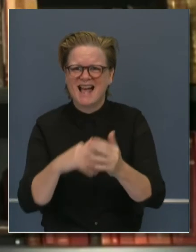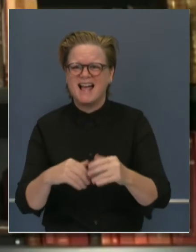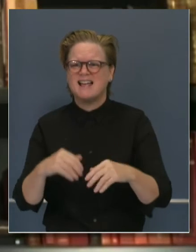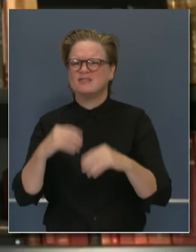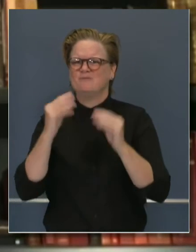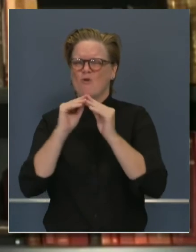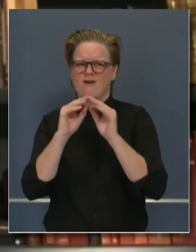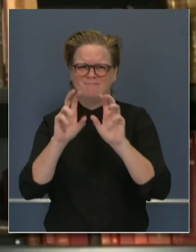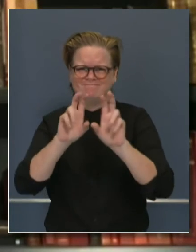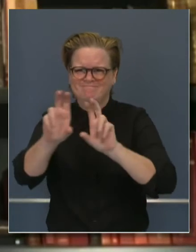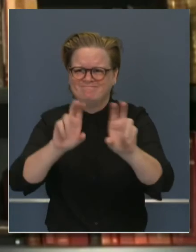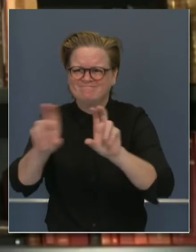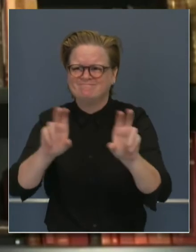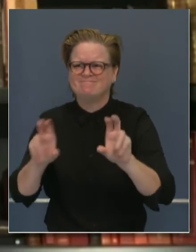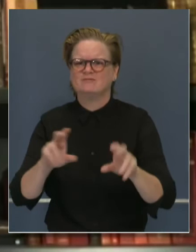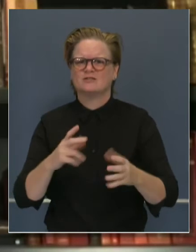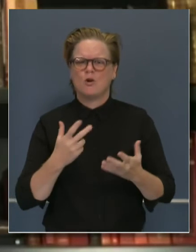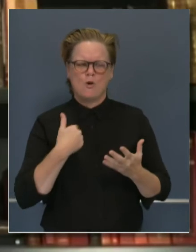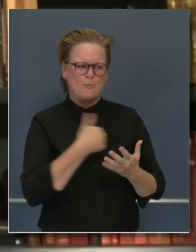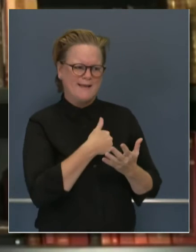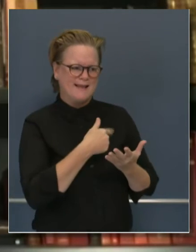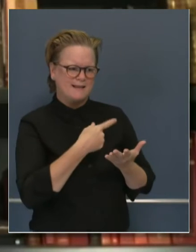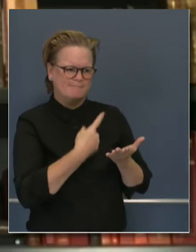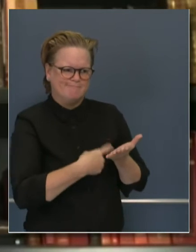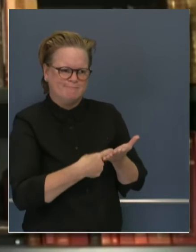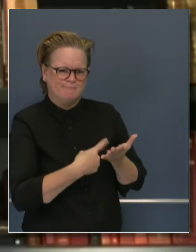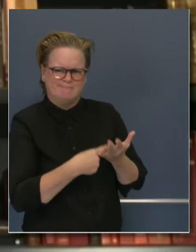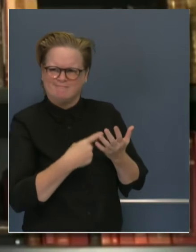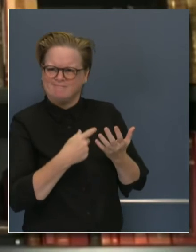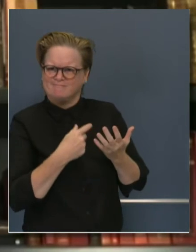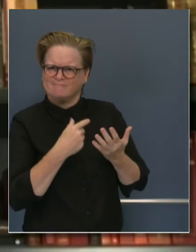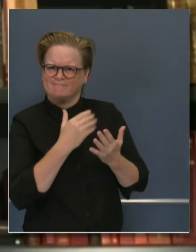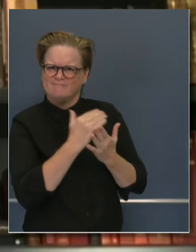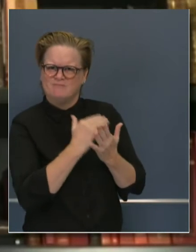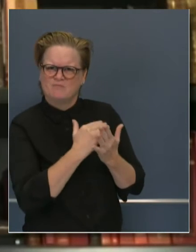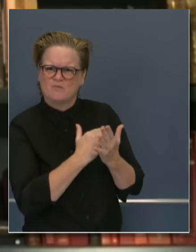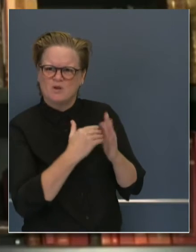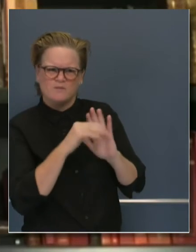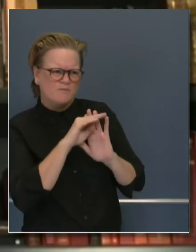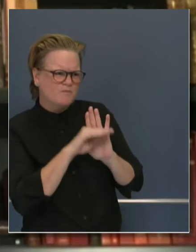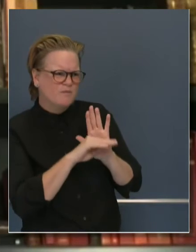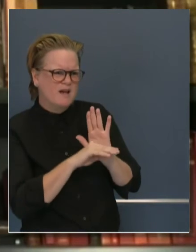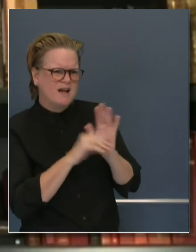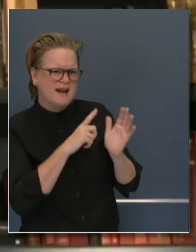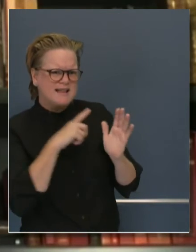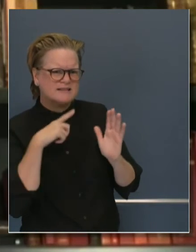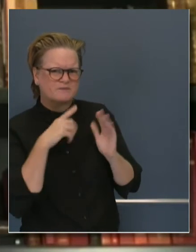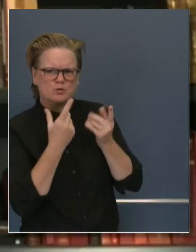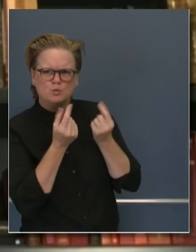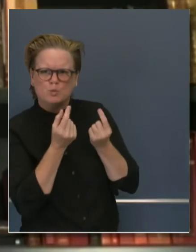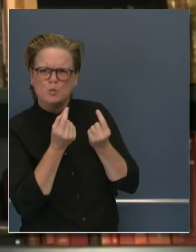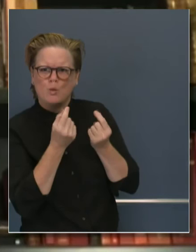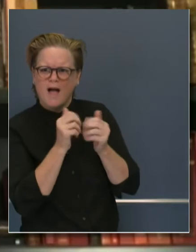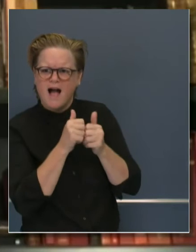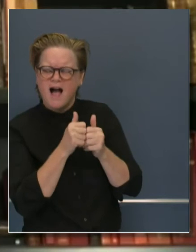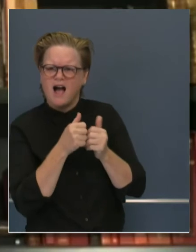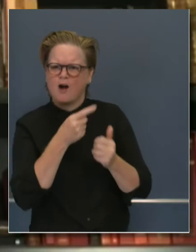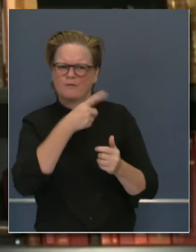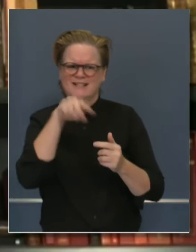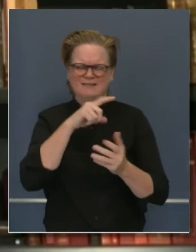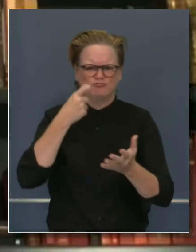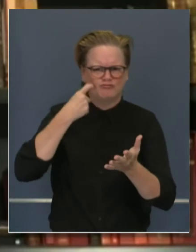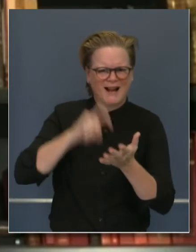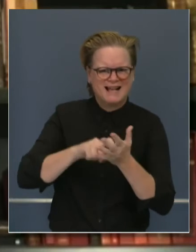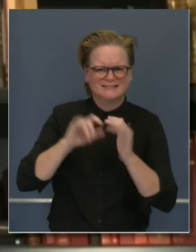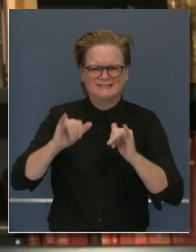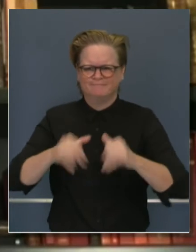priority, I know, with the California legislature, based upon the conversations we've had, and I'm grateful that they recognize that imperative as